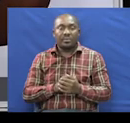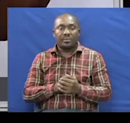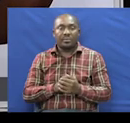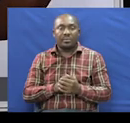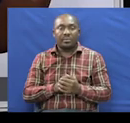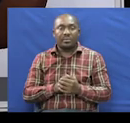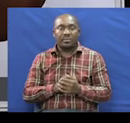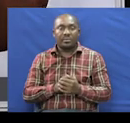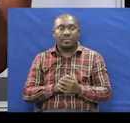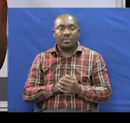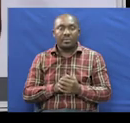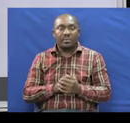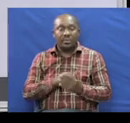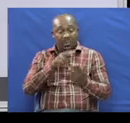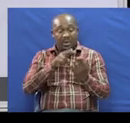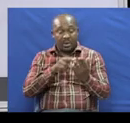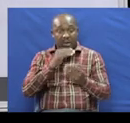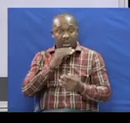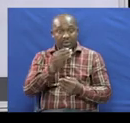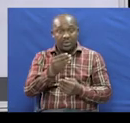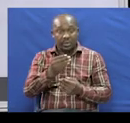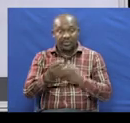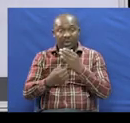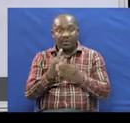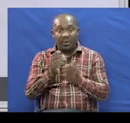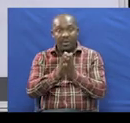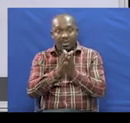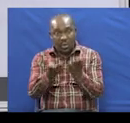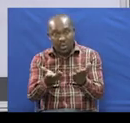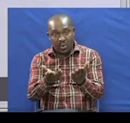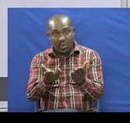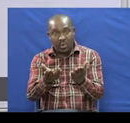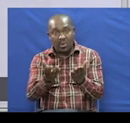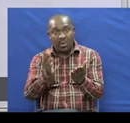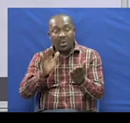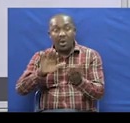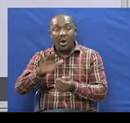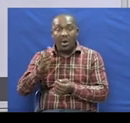Anna can either read the story from a book.